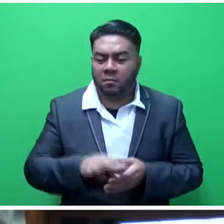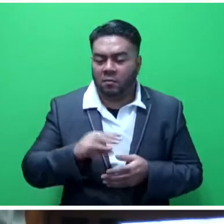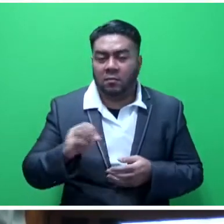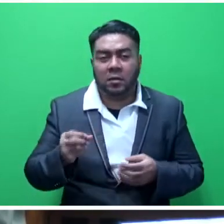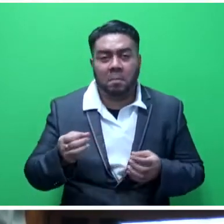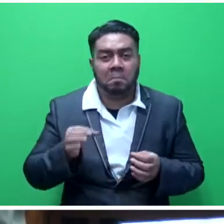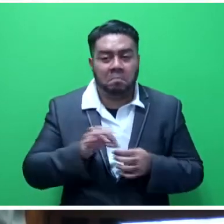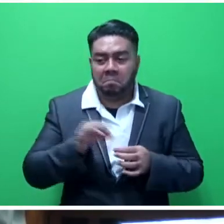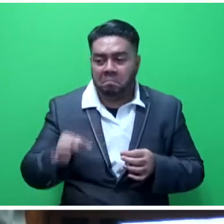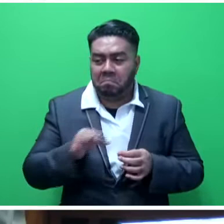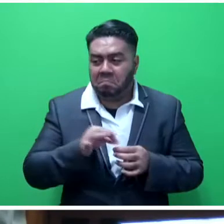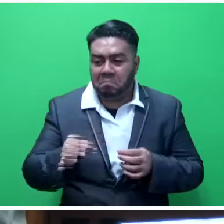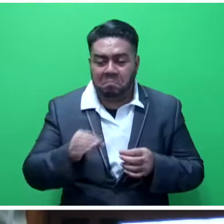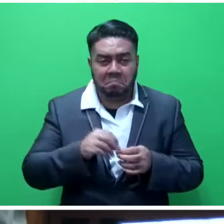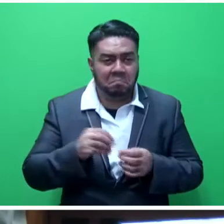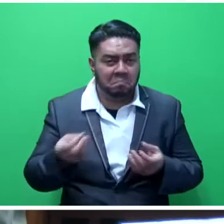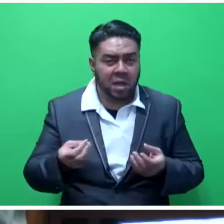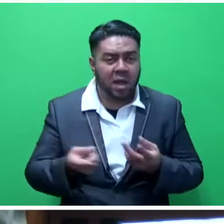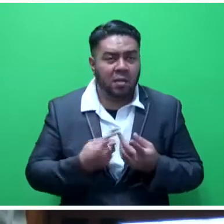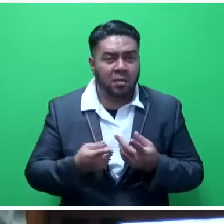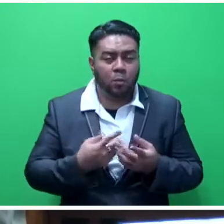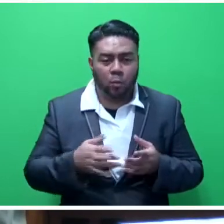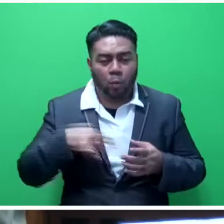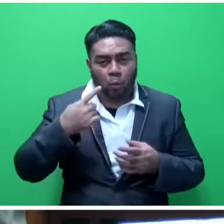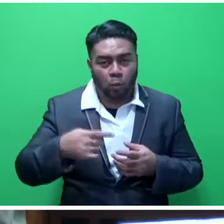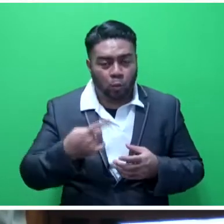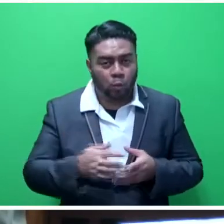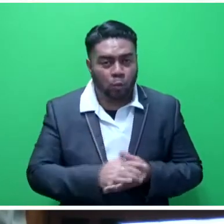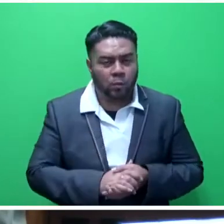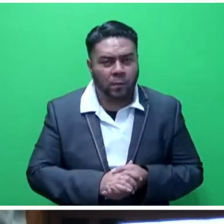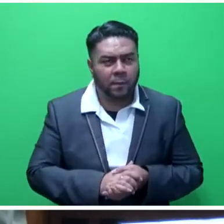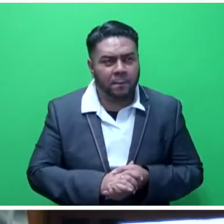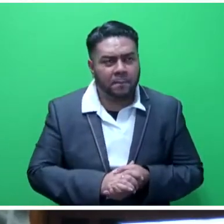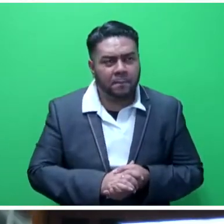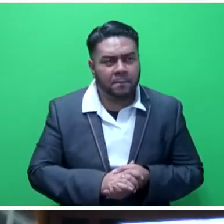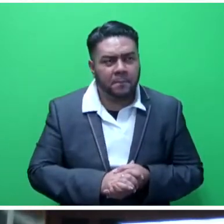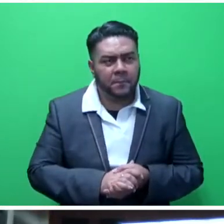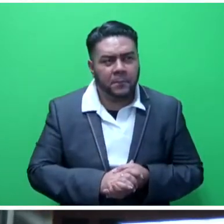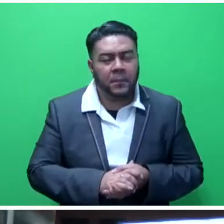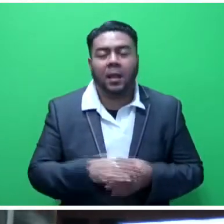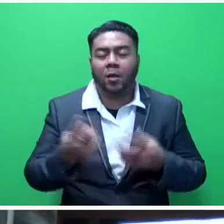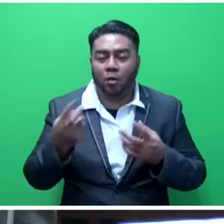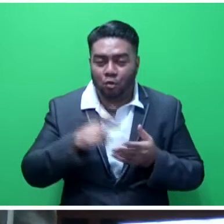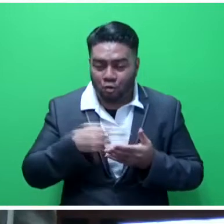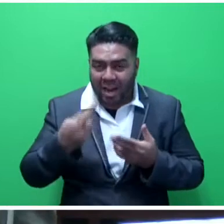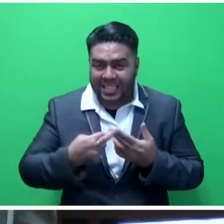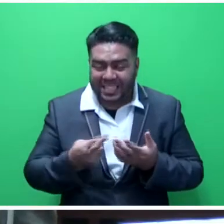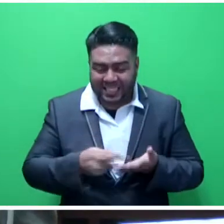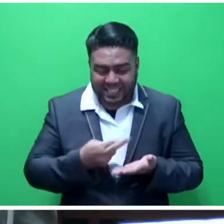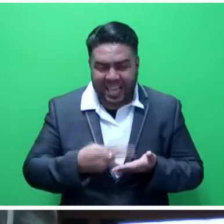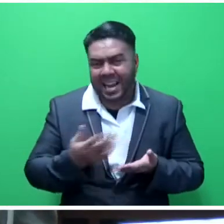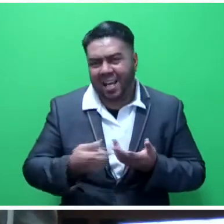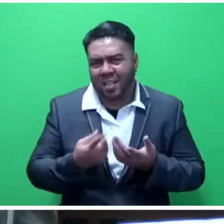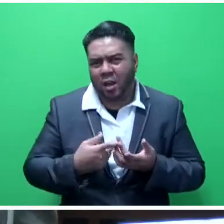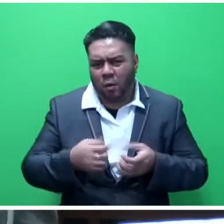pigeon pea. We are continuously undertaking seed purification of rice and also other crop. We have released